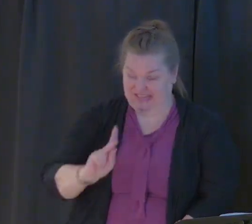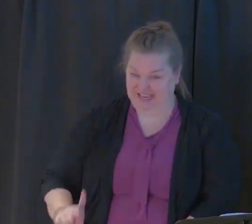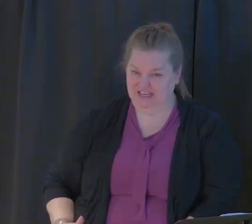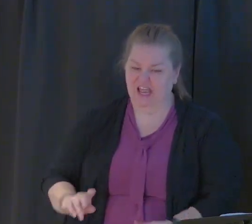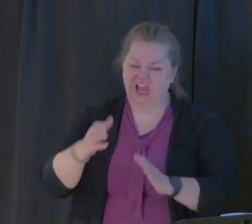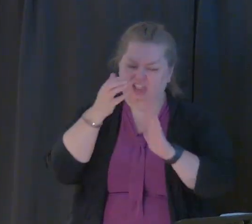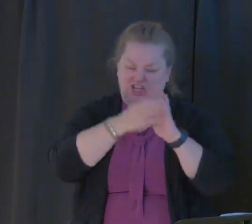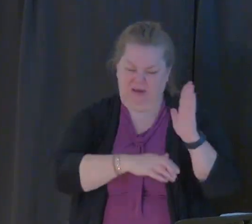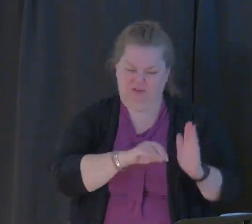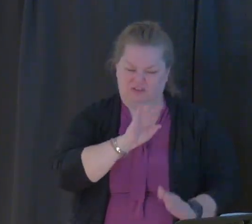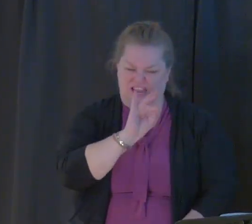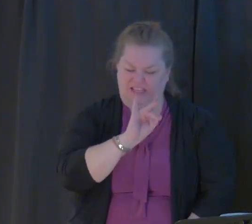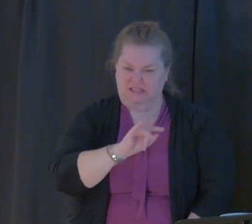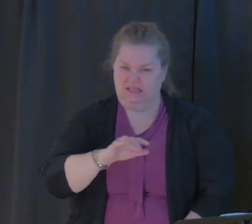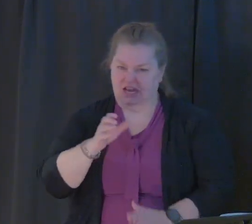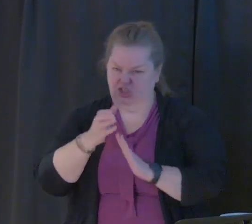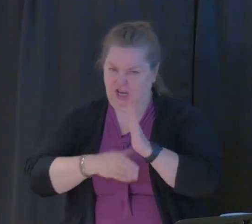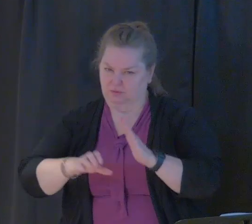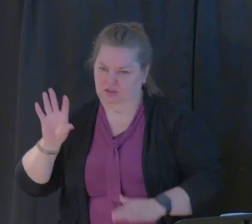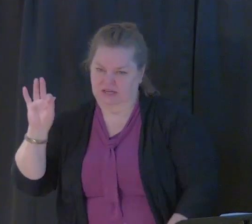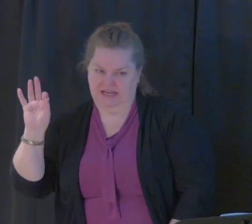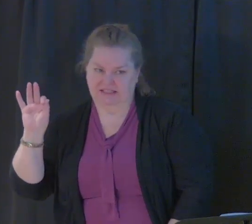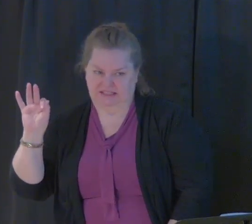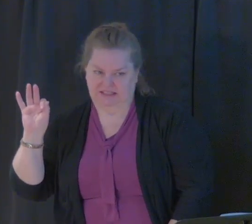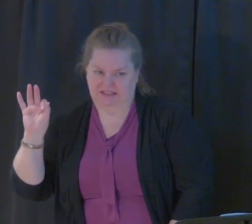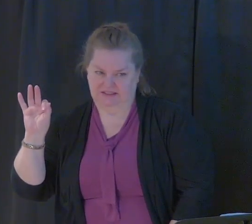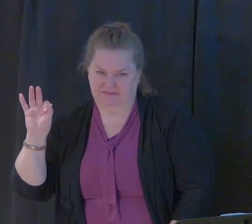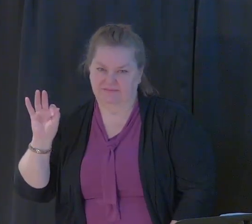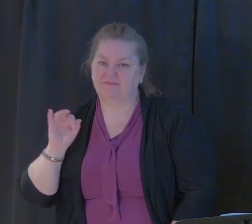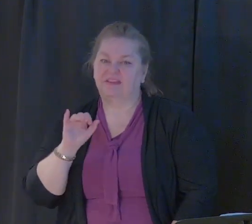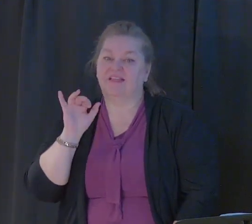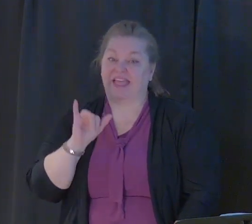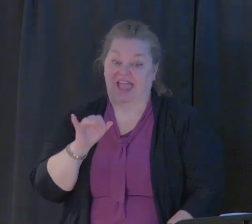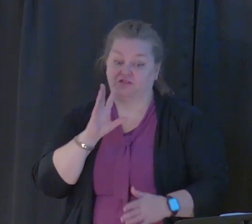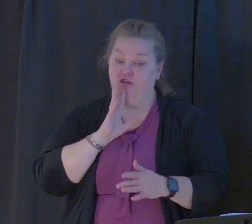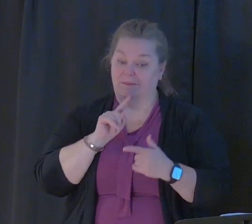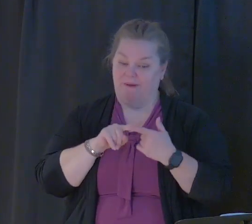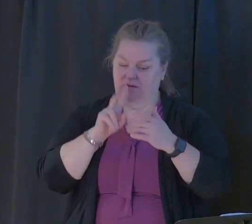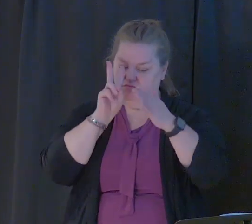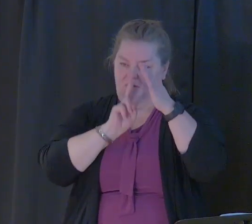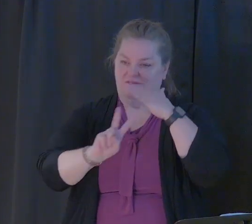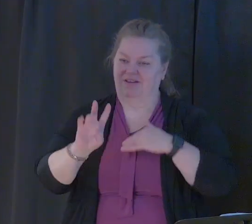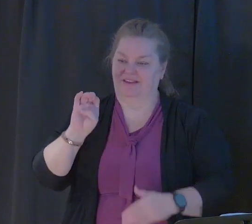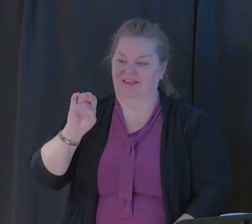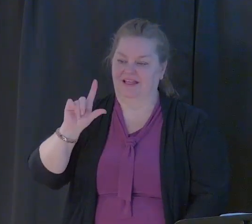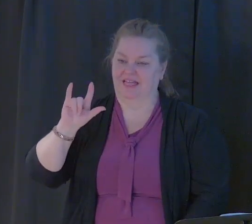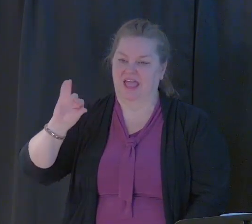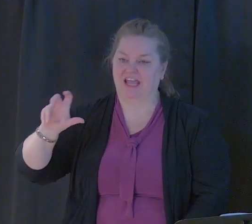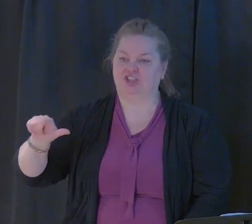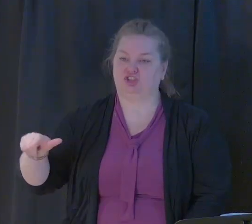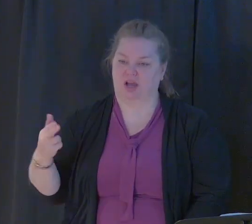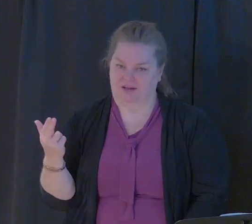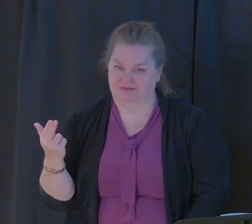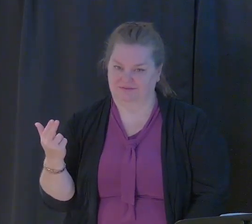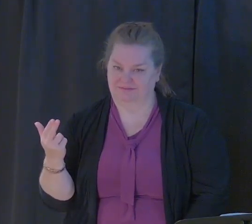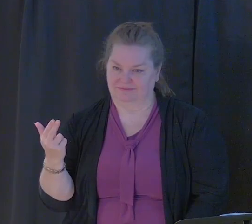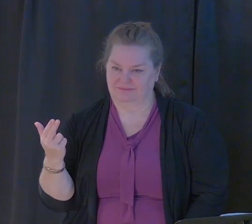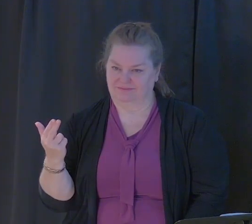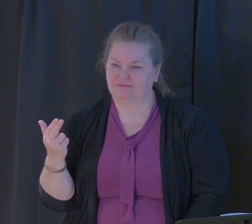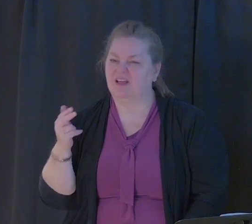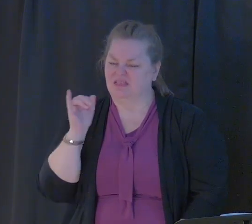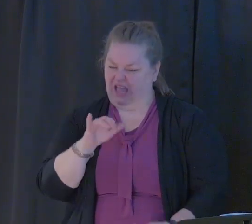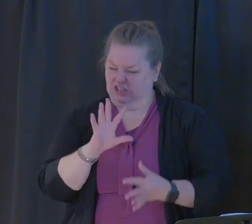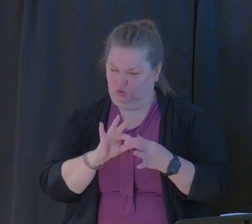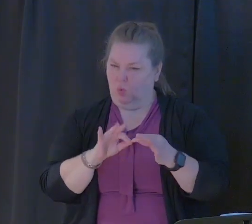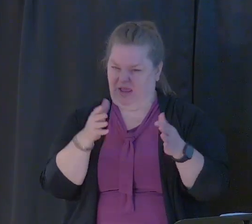individual just like this. The story is about the prophet Elijah. And Elijah is brought to a time where he